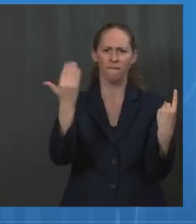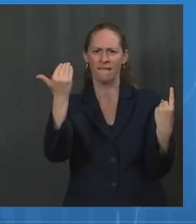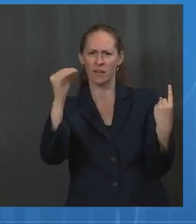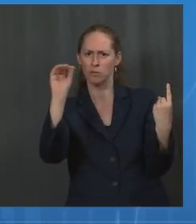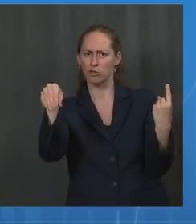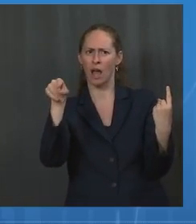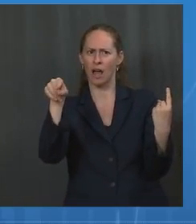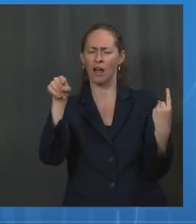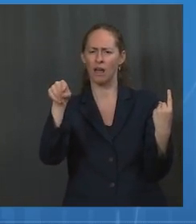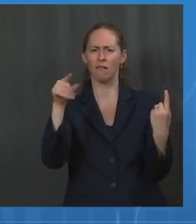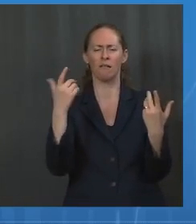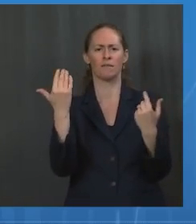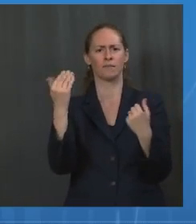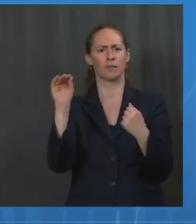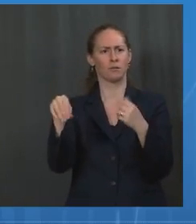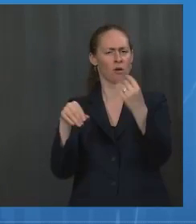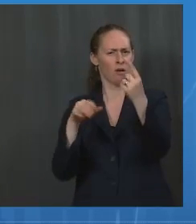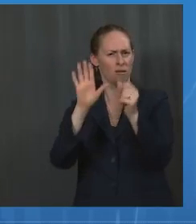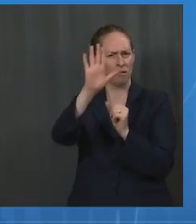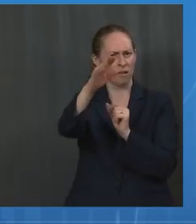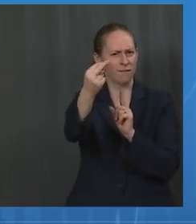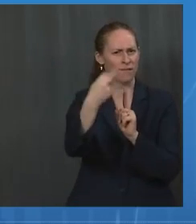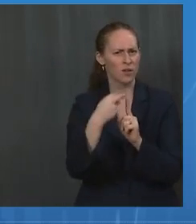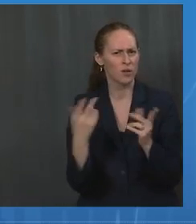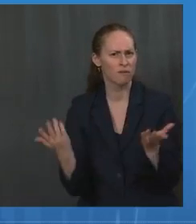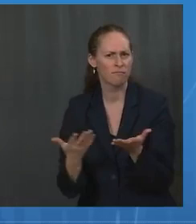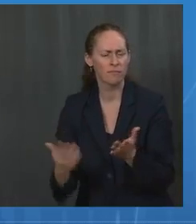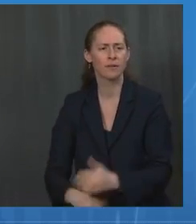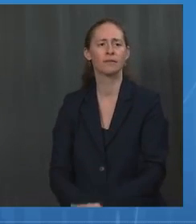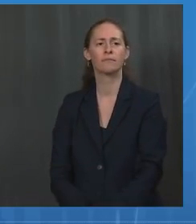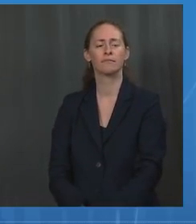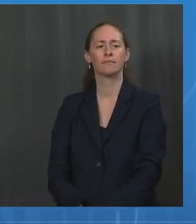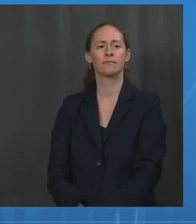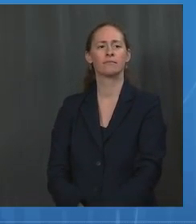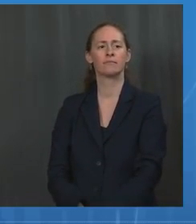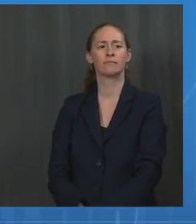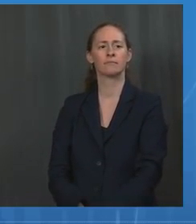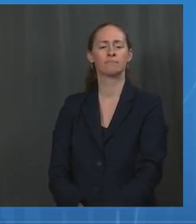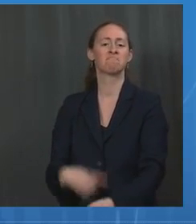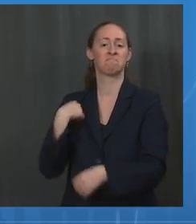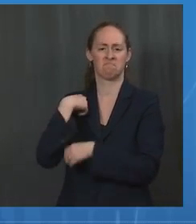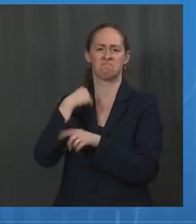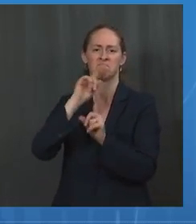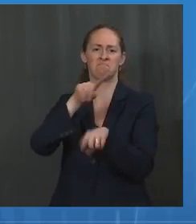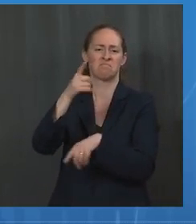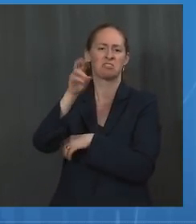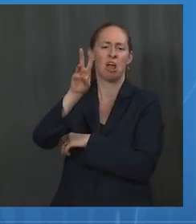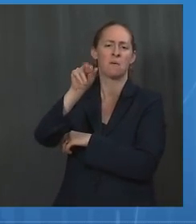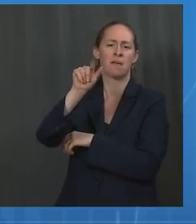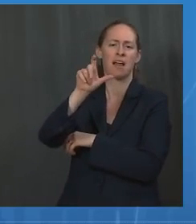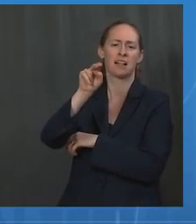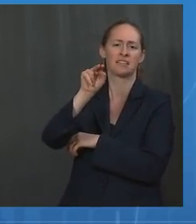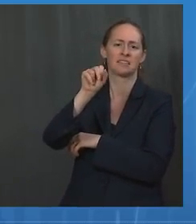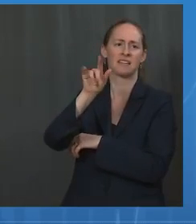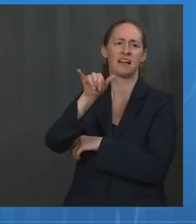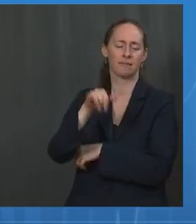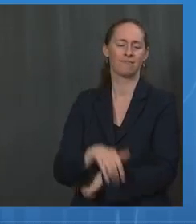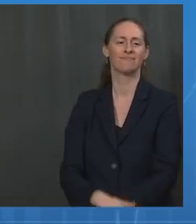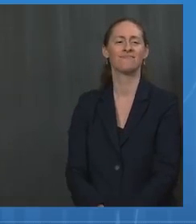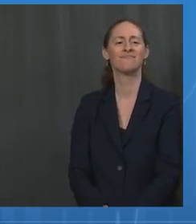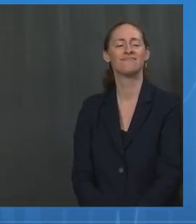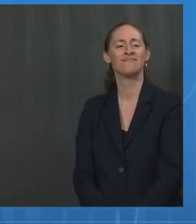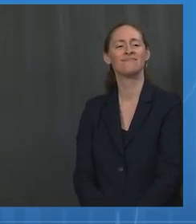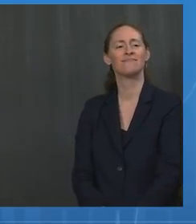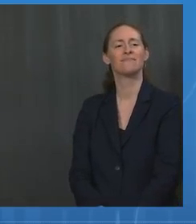you see as the rate. Thanks very much. Dr. Walensky? Sure. What we're seeing here